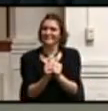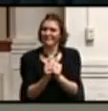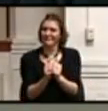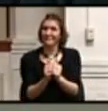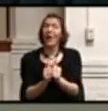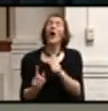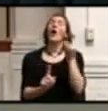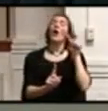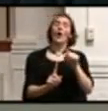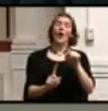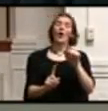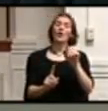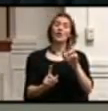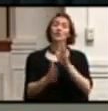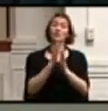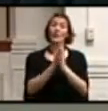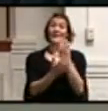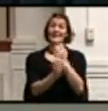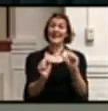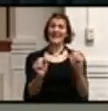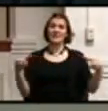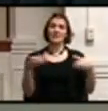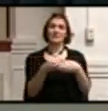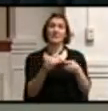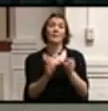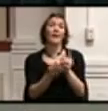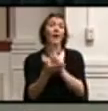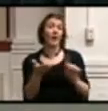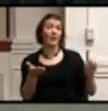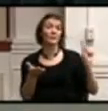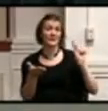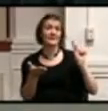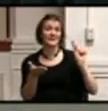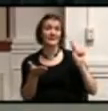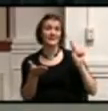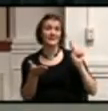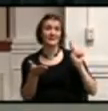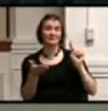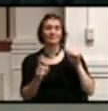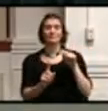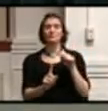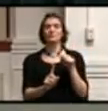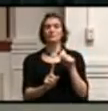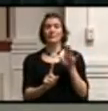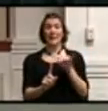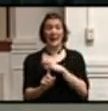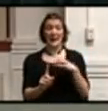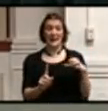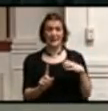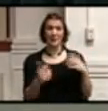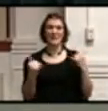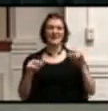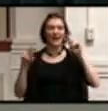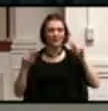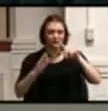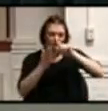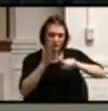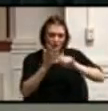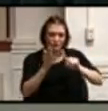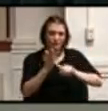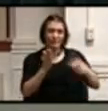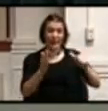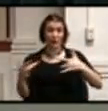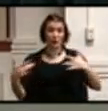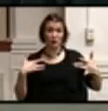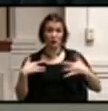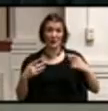the traffic safety met last week, and we continue to address concerns that